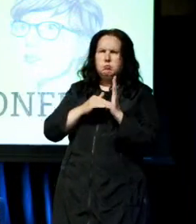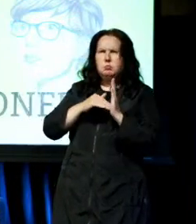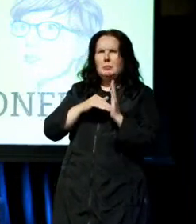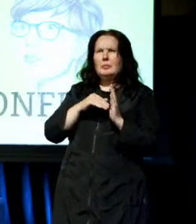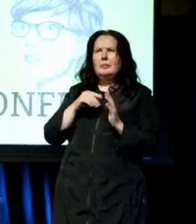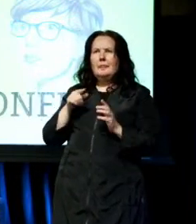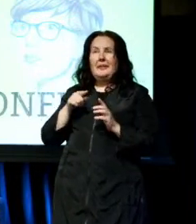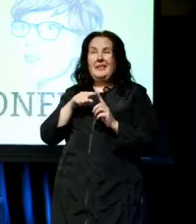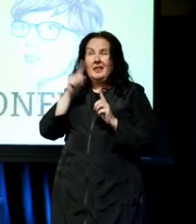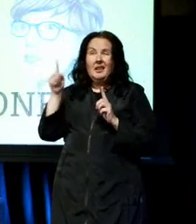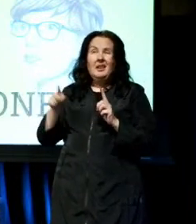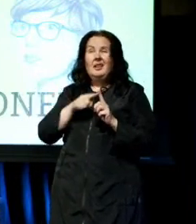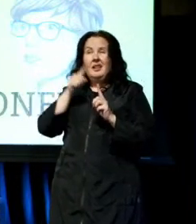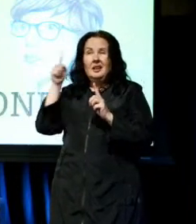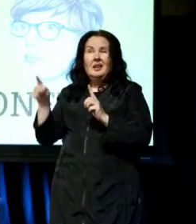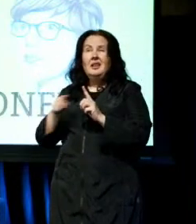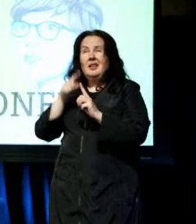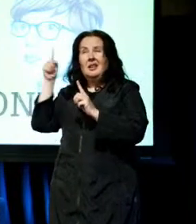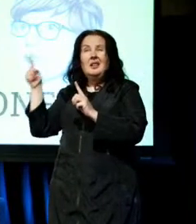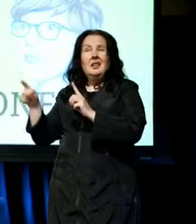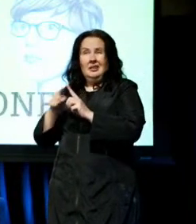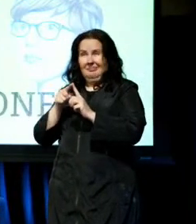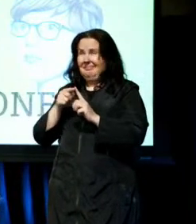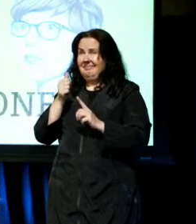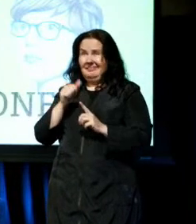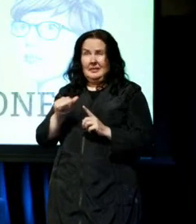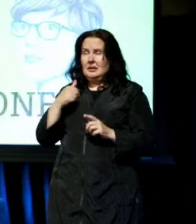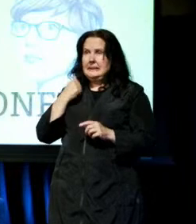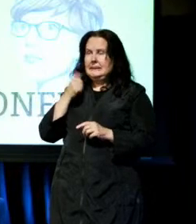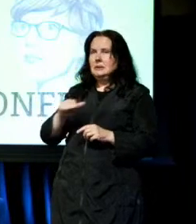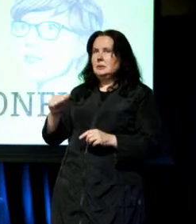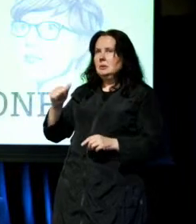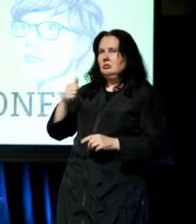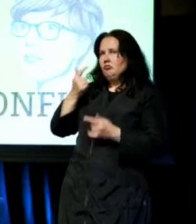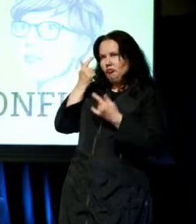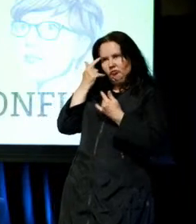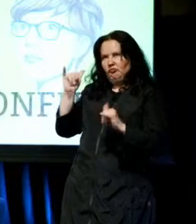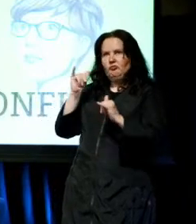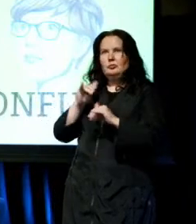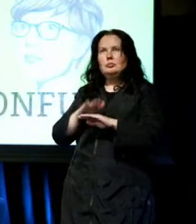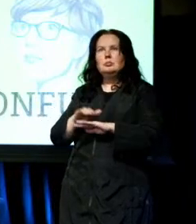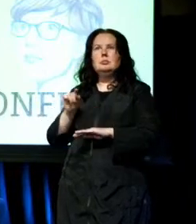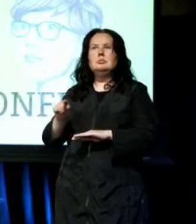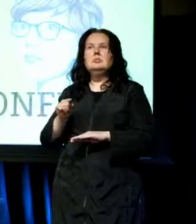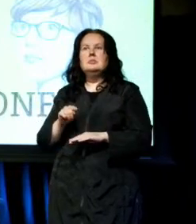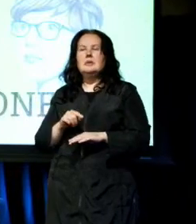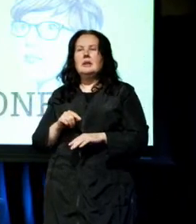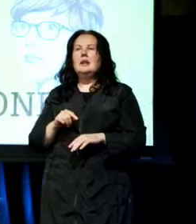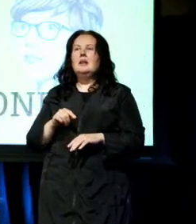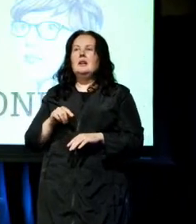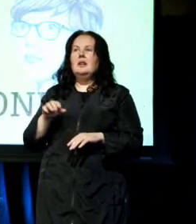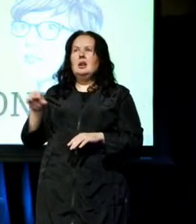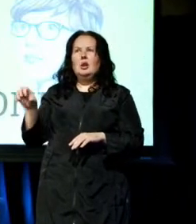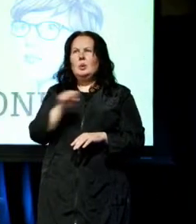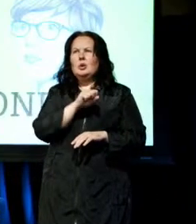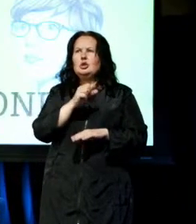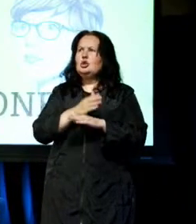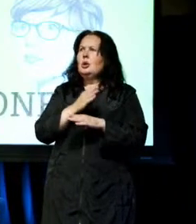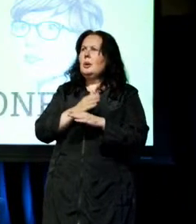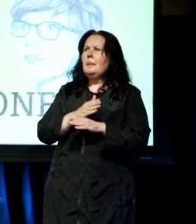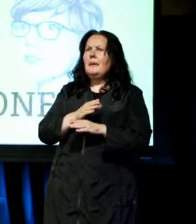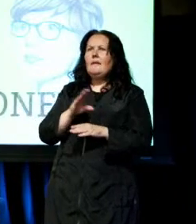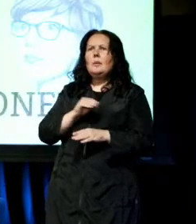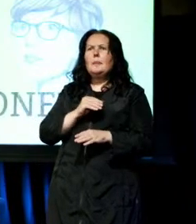just rebooted it, and I'm still mad. And yeah. I will die mad about that dream sequence. And they took a job away from an actor with